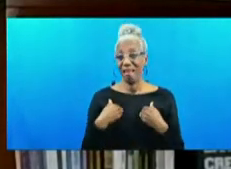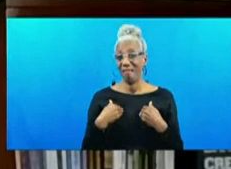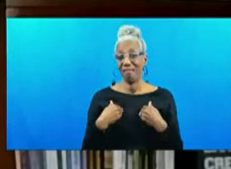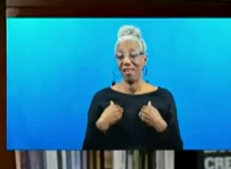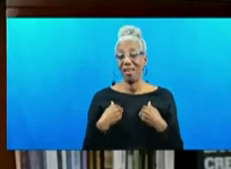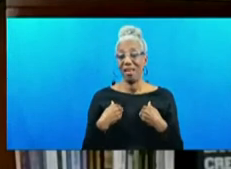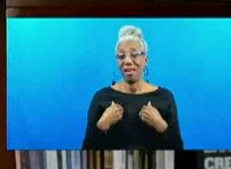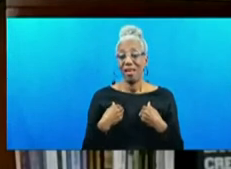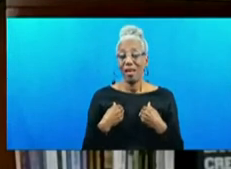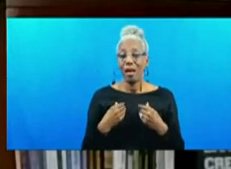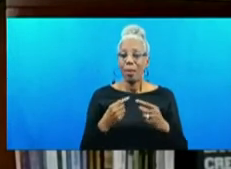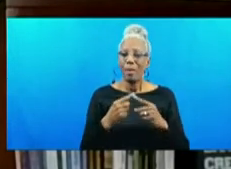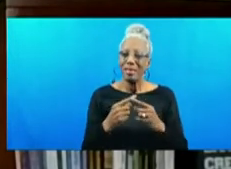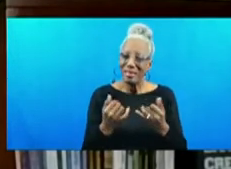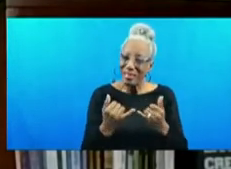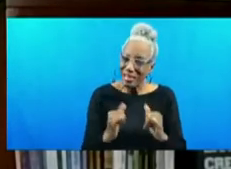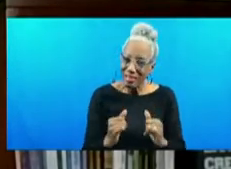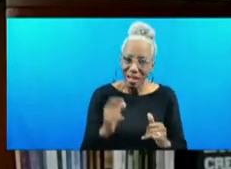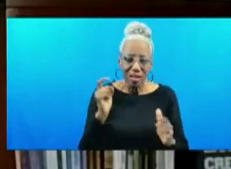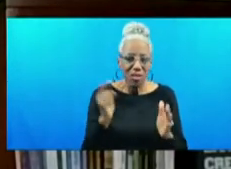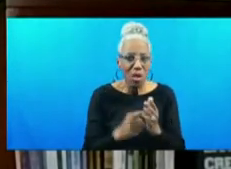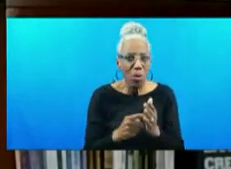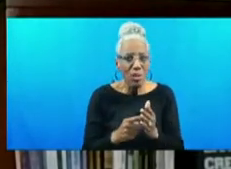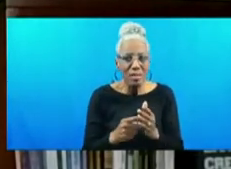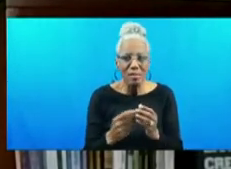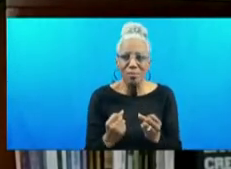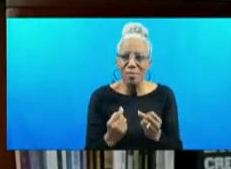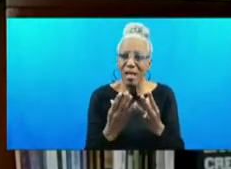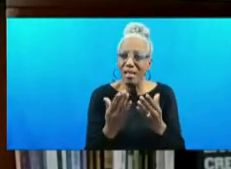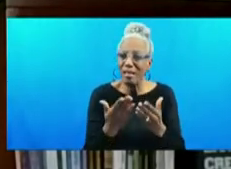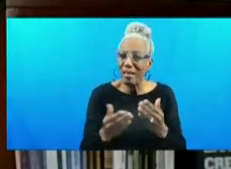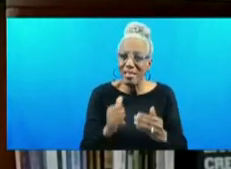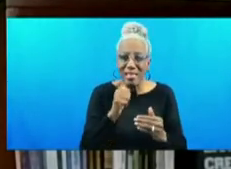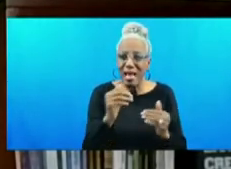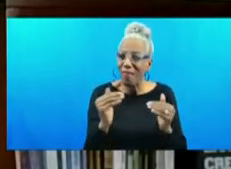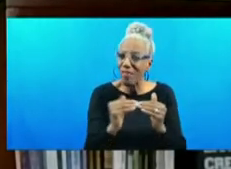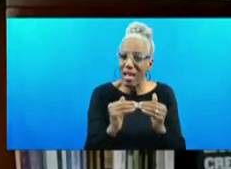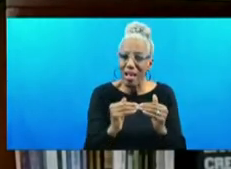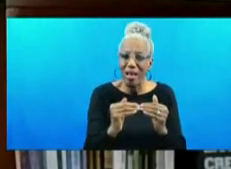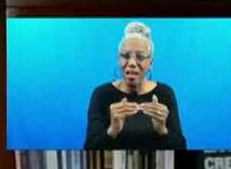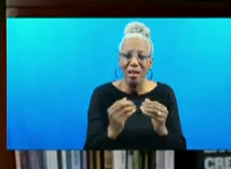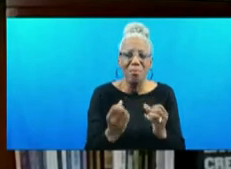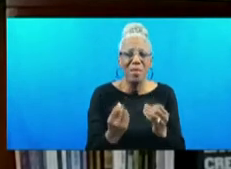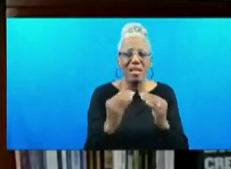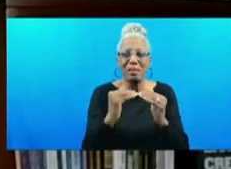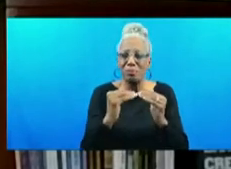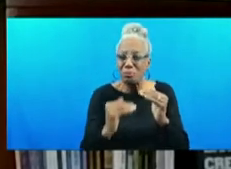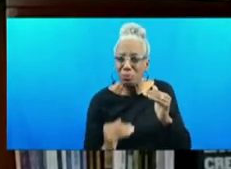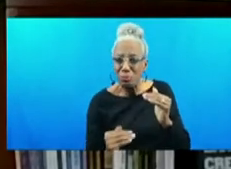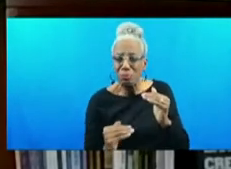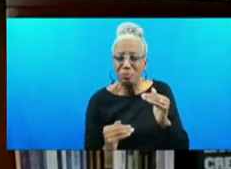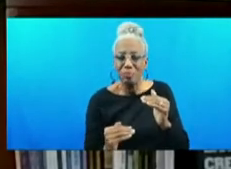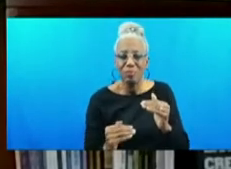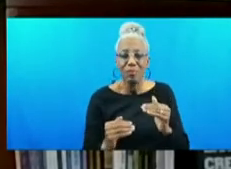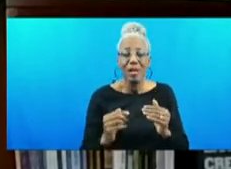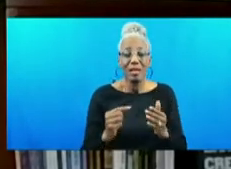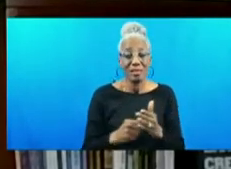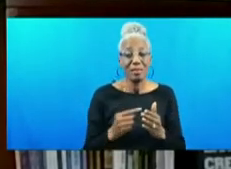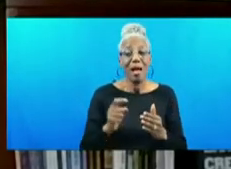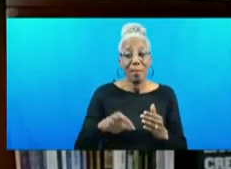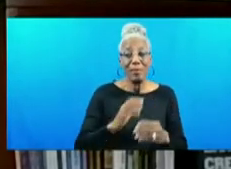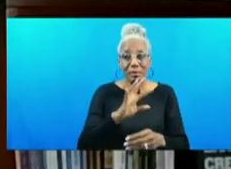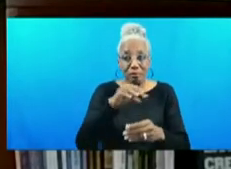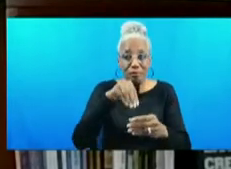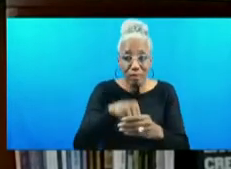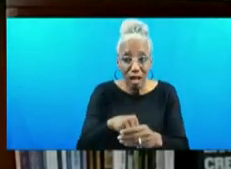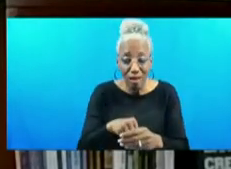some places have had to step in throughout his career to make sure he has exactly what he needs. So I come from that perspective because I also get to